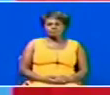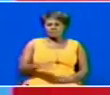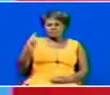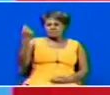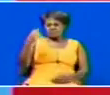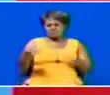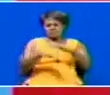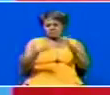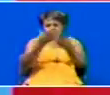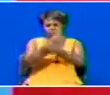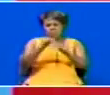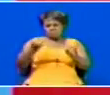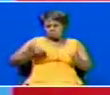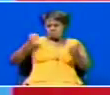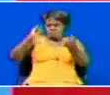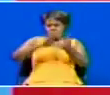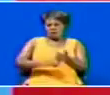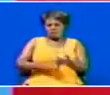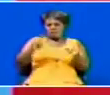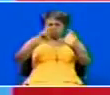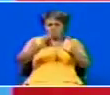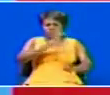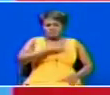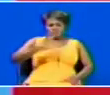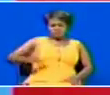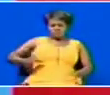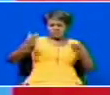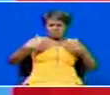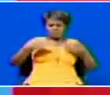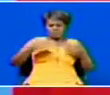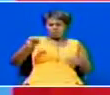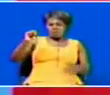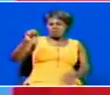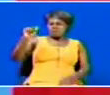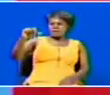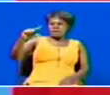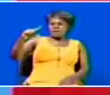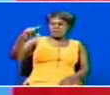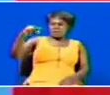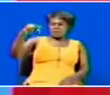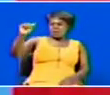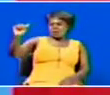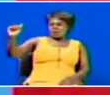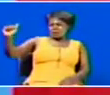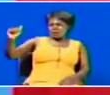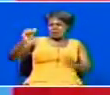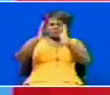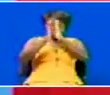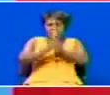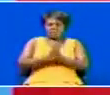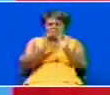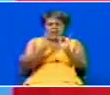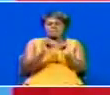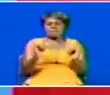The Kenyan Deputy President's wife, Rachel Ruto, today joined Christian faithful at the notorious black spot in Nakuru Salgaa for